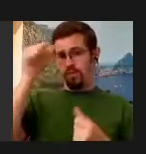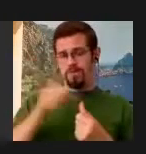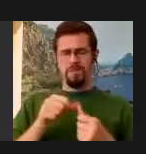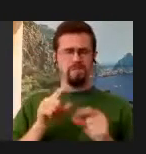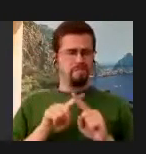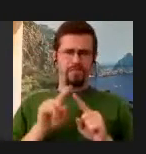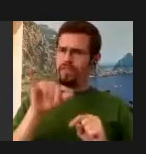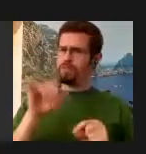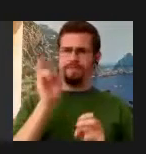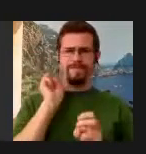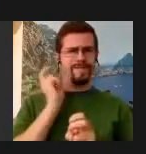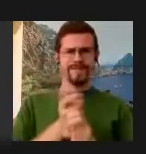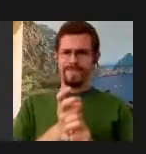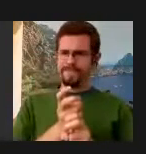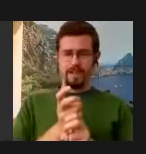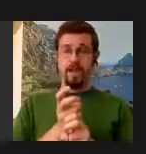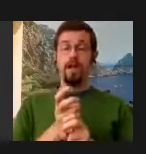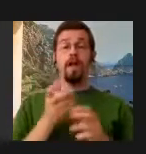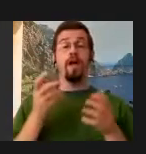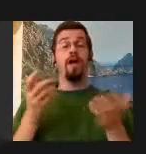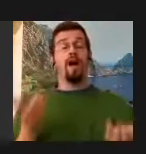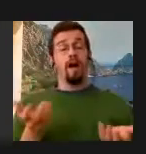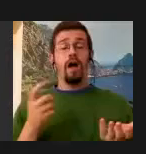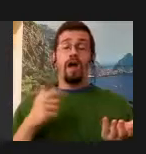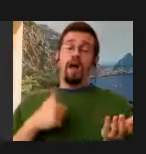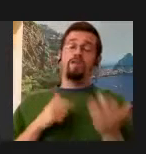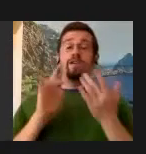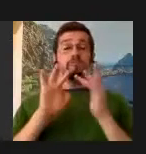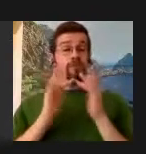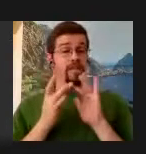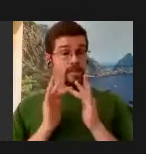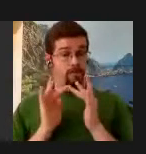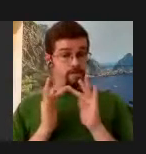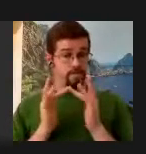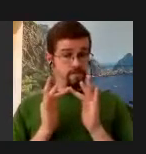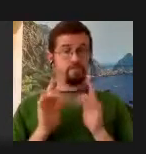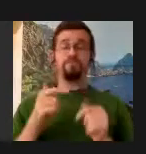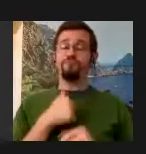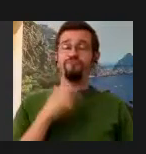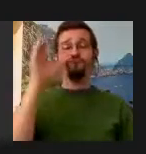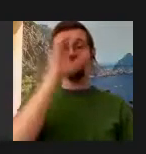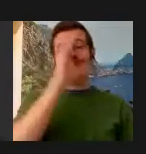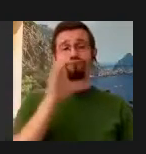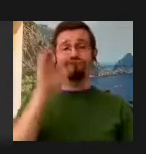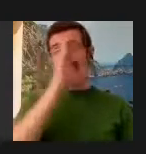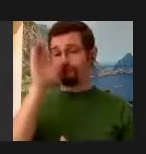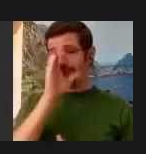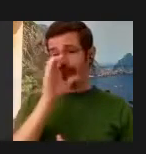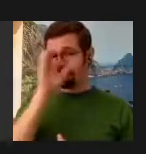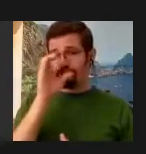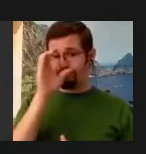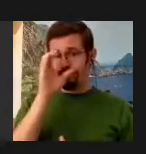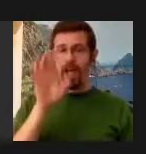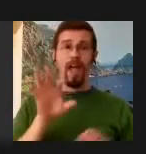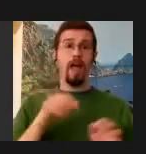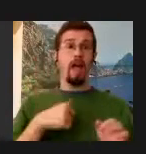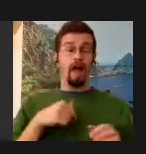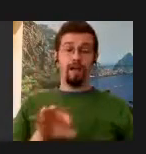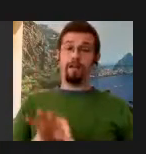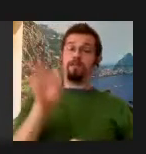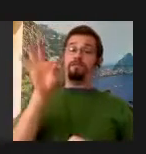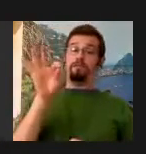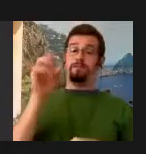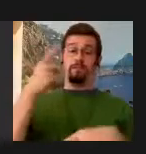very difficult. And once on internet, when I was surfing on internet, so I discovered like sign